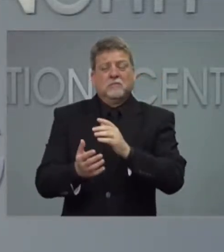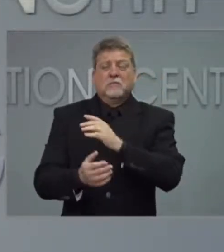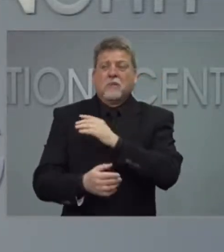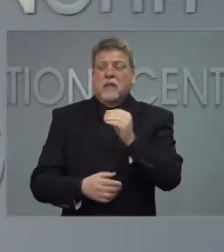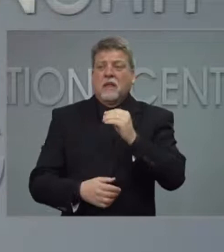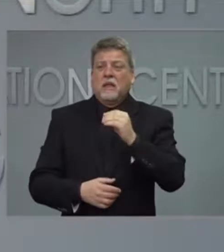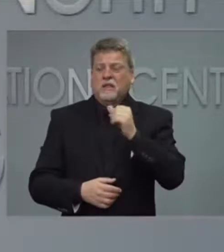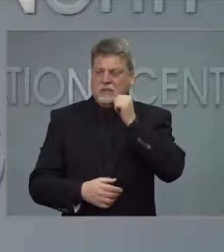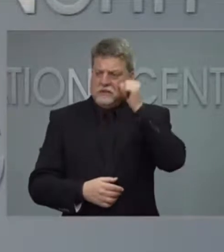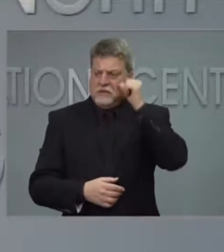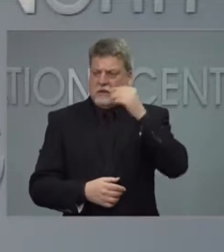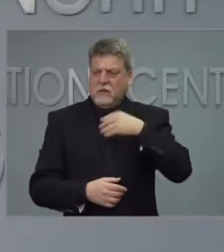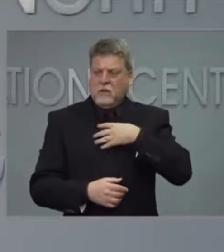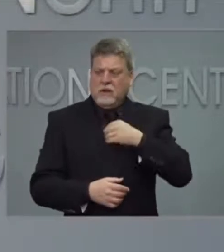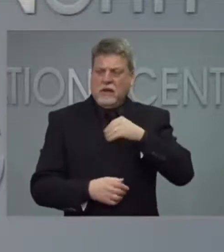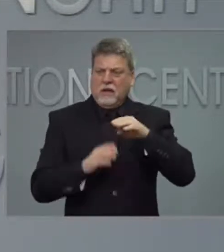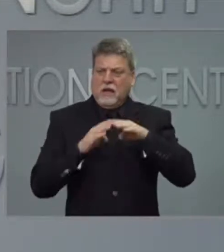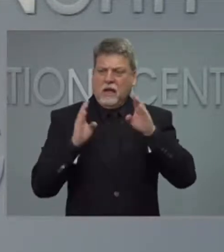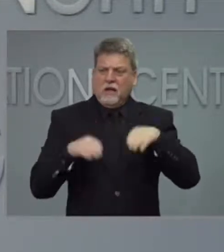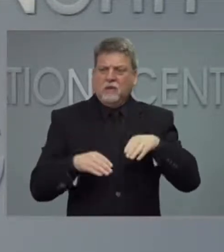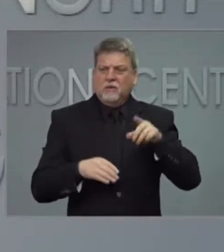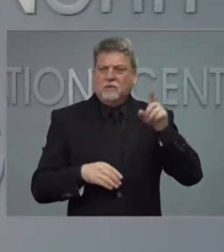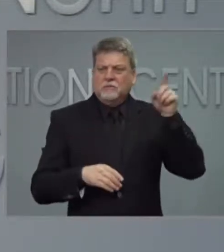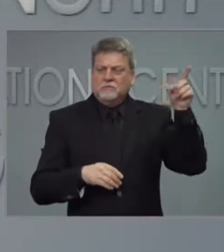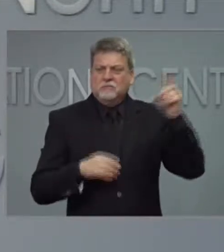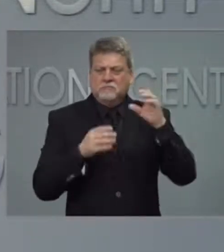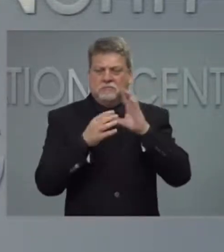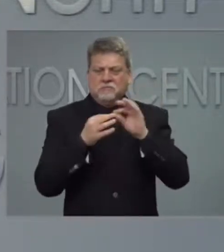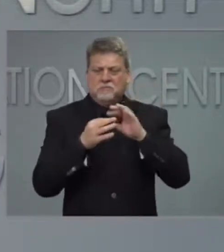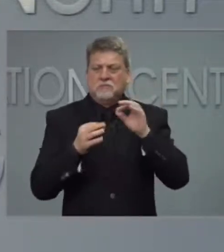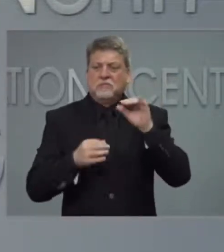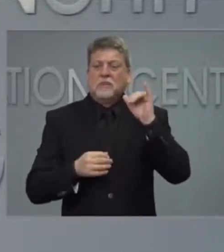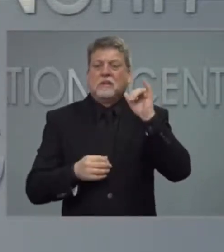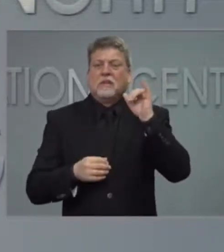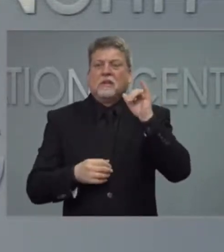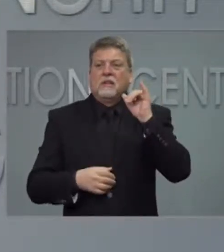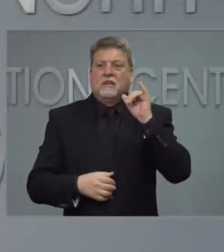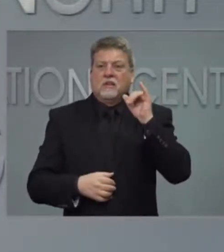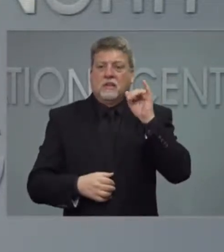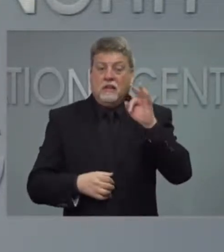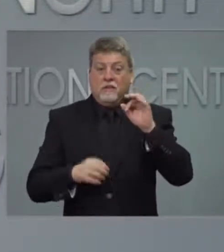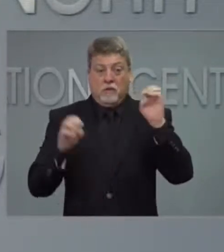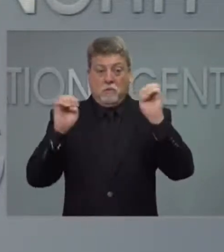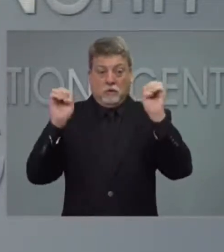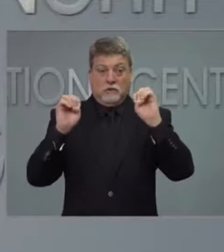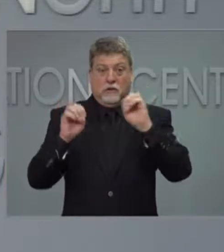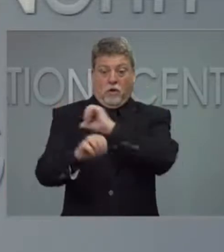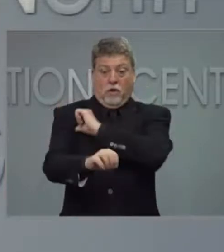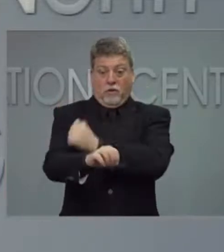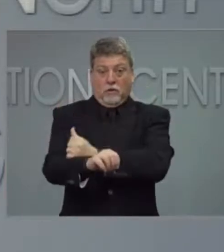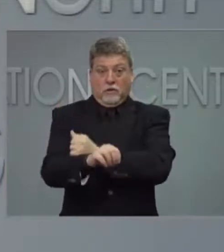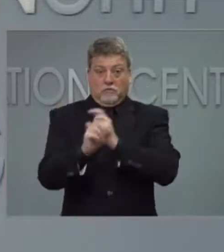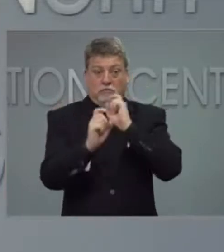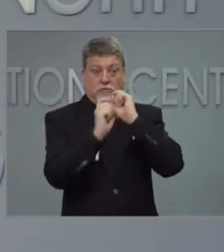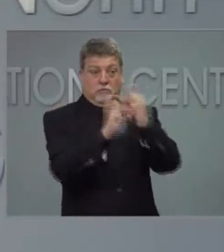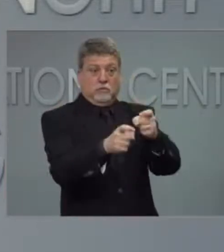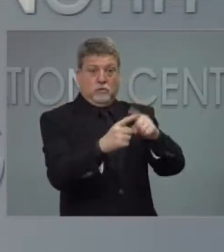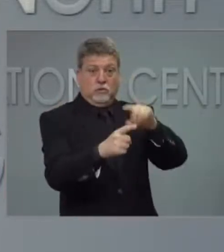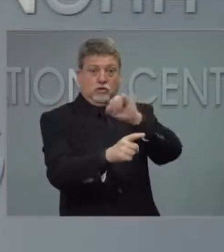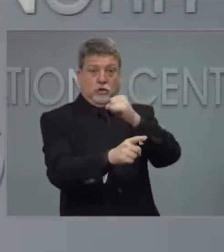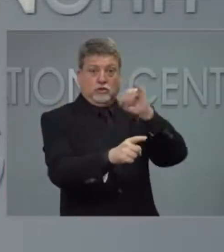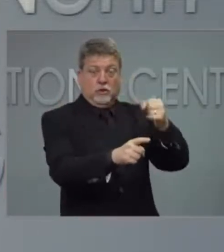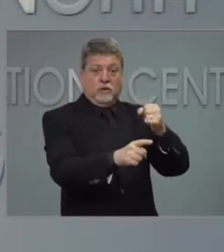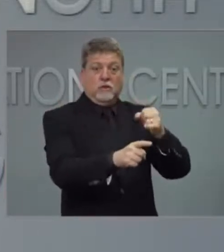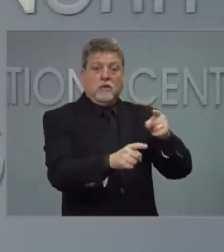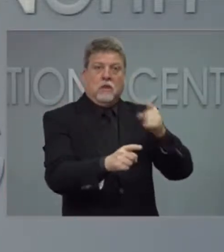yesterday at the White House, Jeff Zients said that if an emergency use authorization is issued, that they